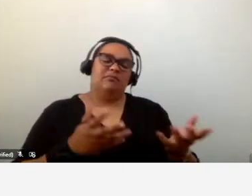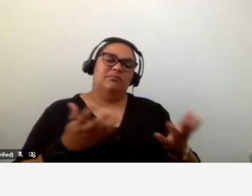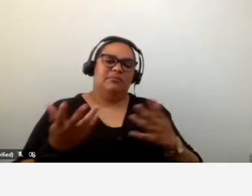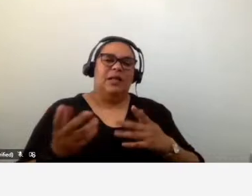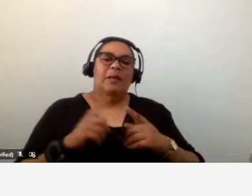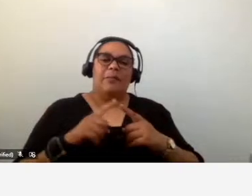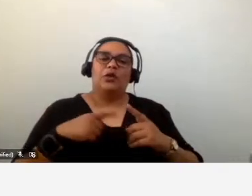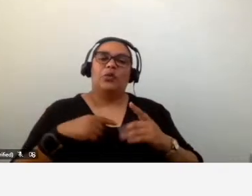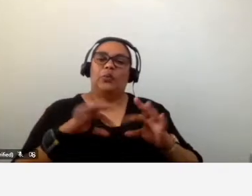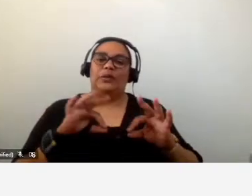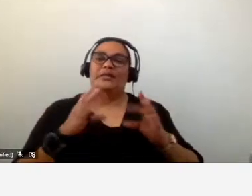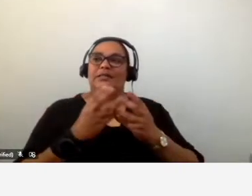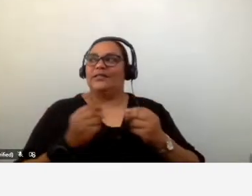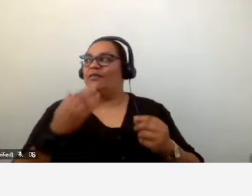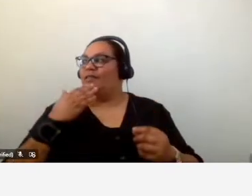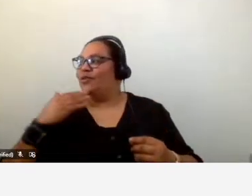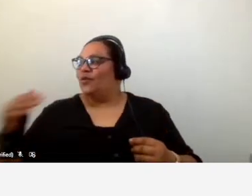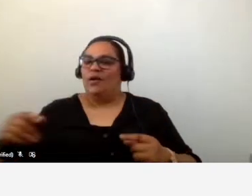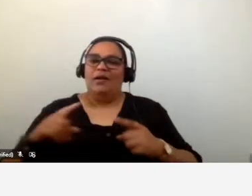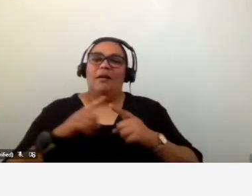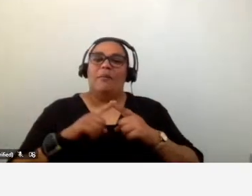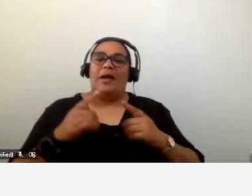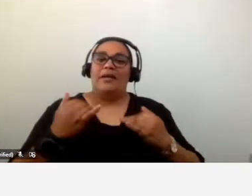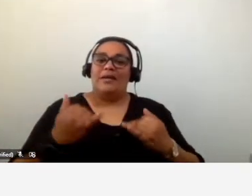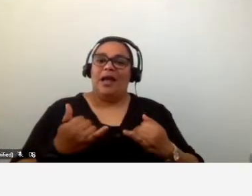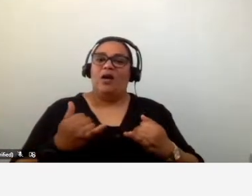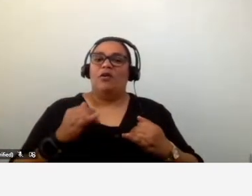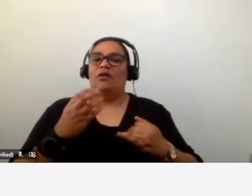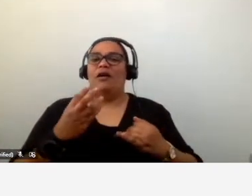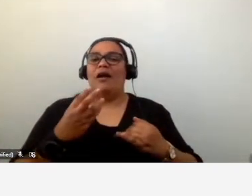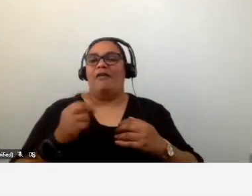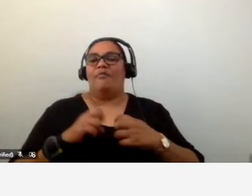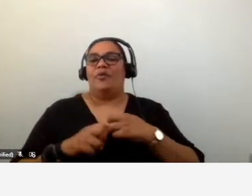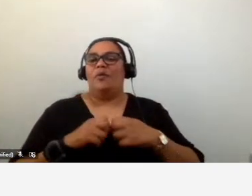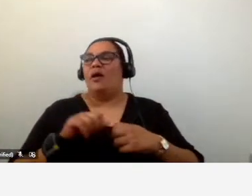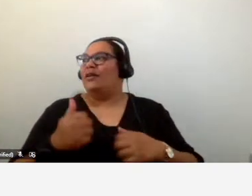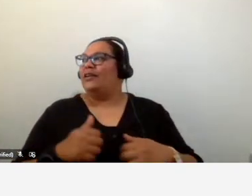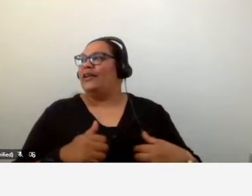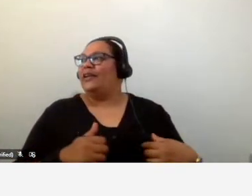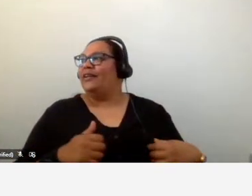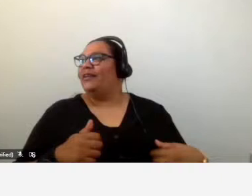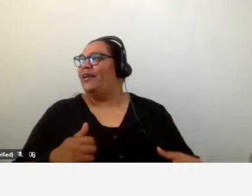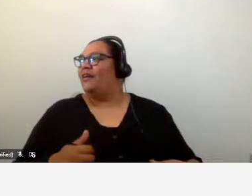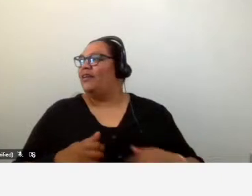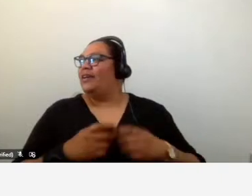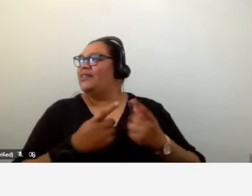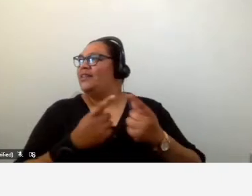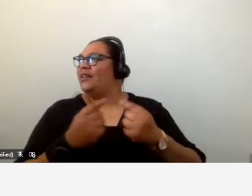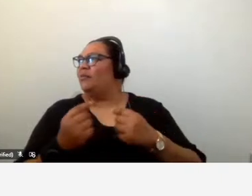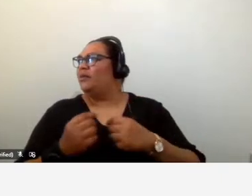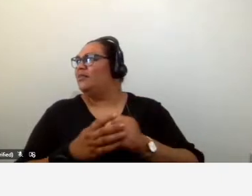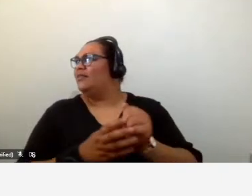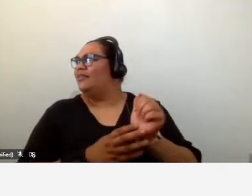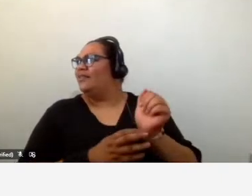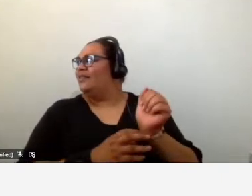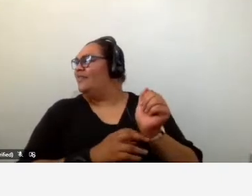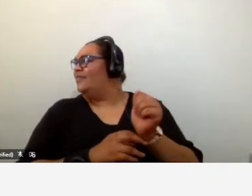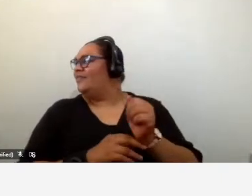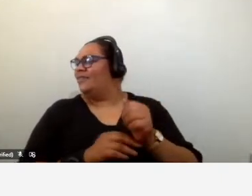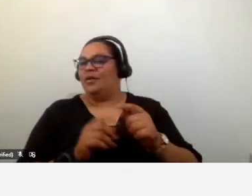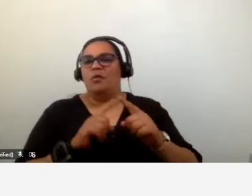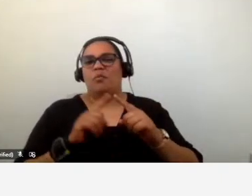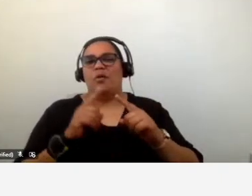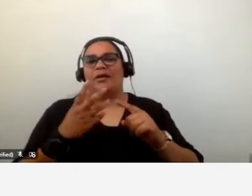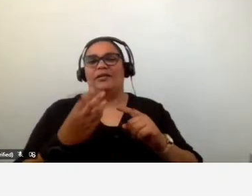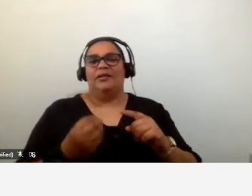we've resolved all the problems we have. But now there are other problems which are actually from the legislative point of